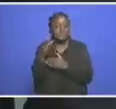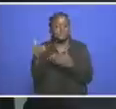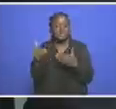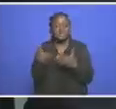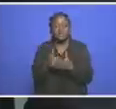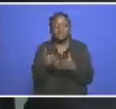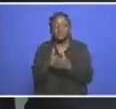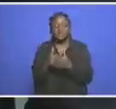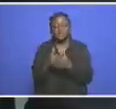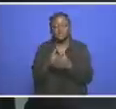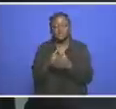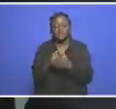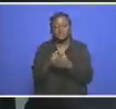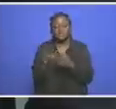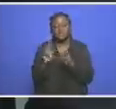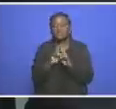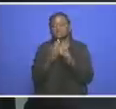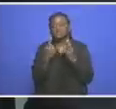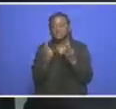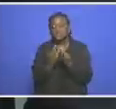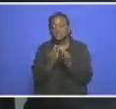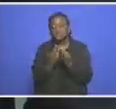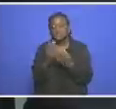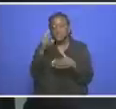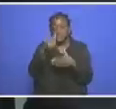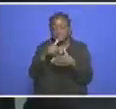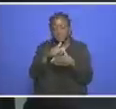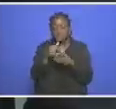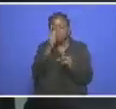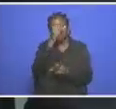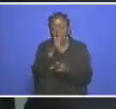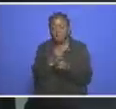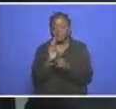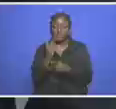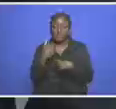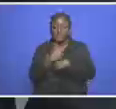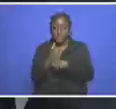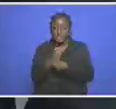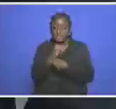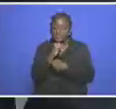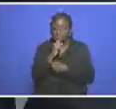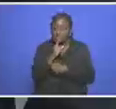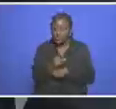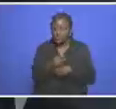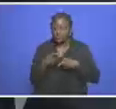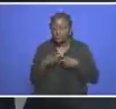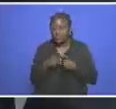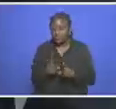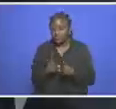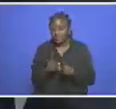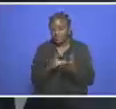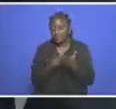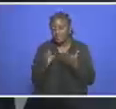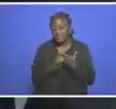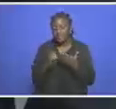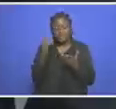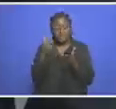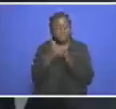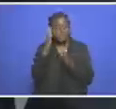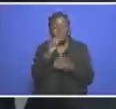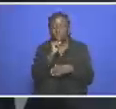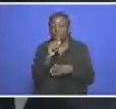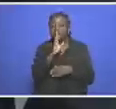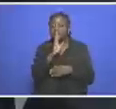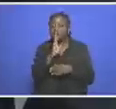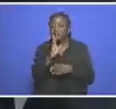into account the promises that we would have made during the campaign. And so it would not be the Prime Minister,